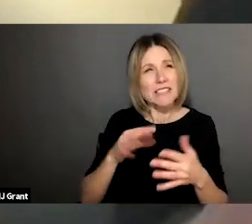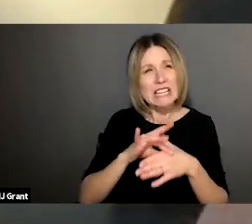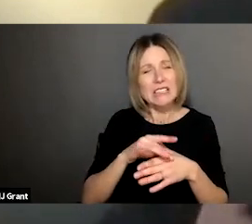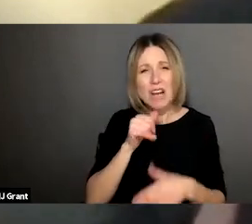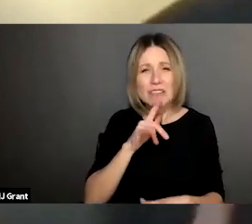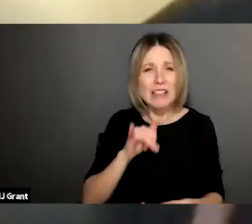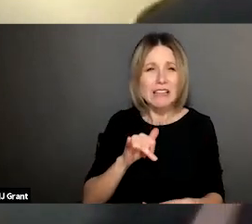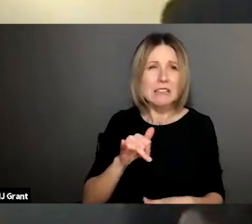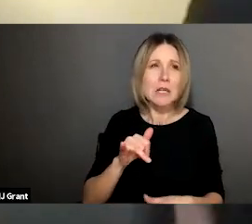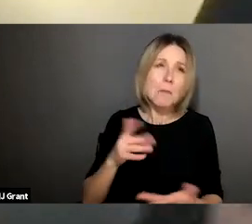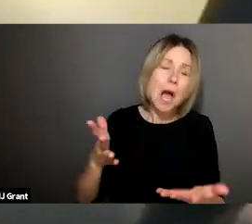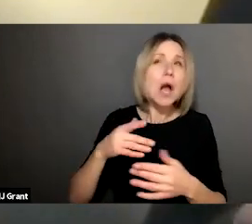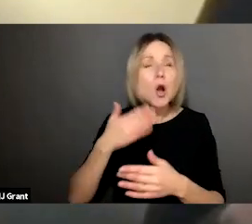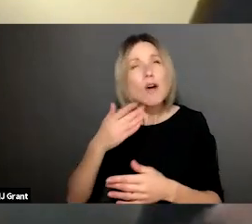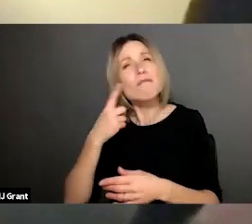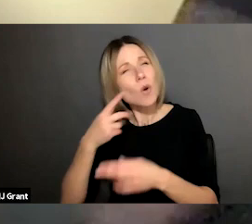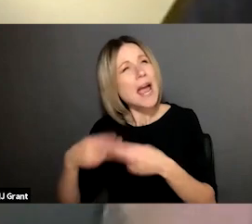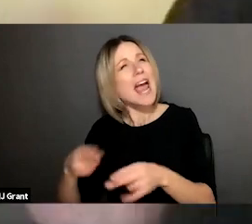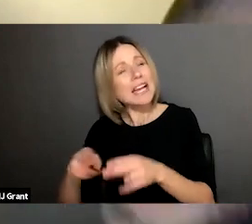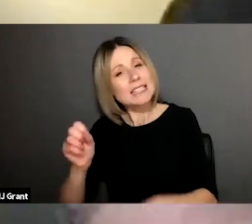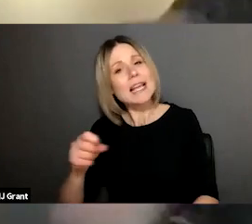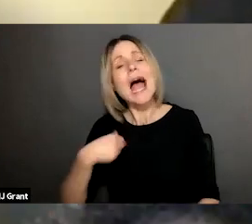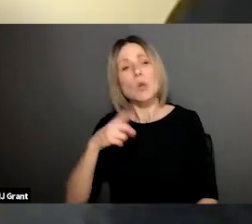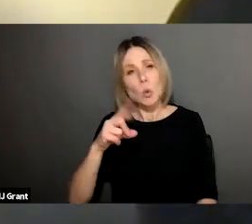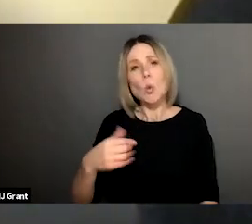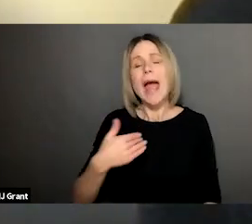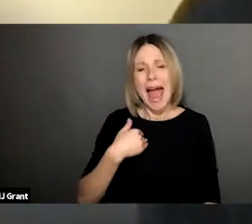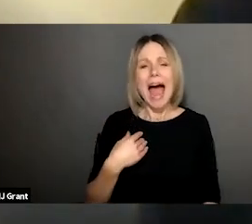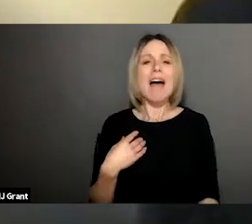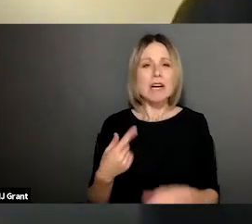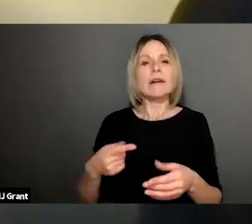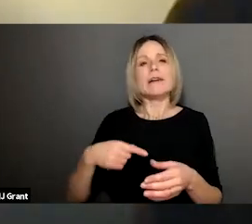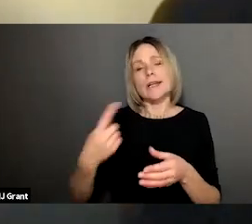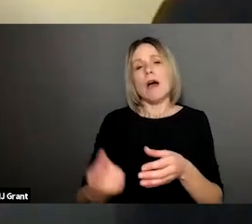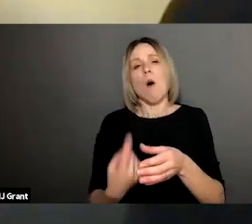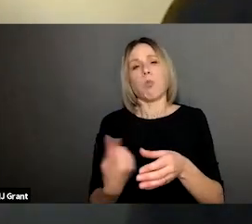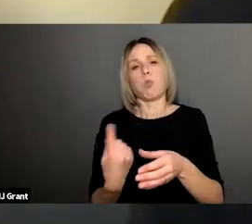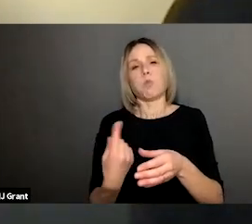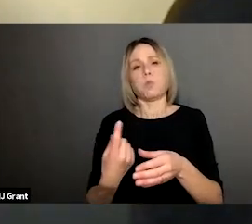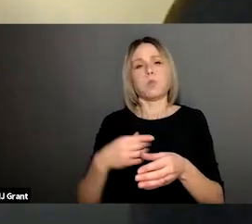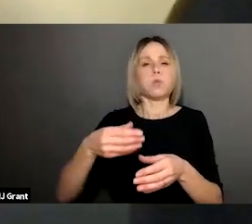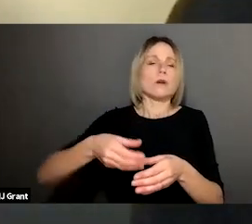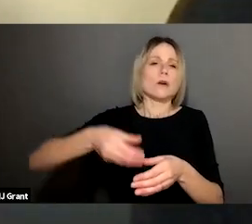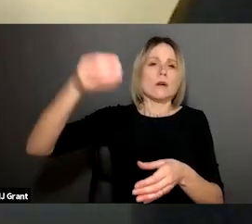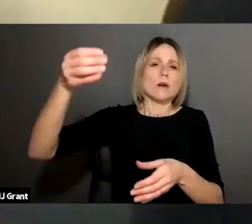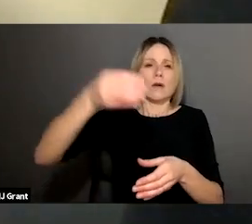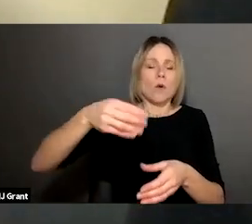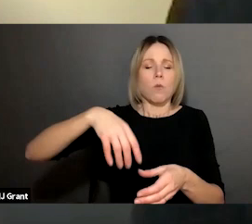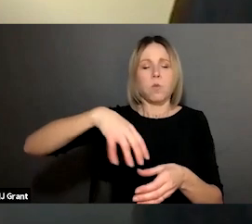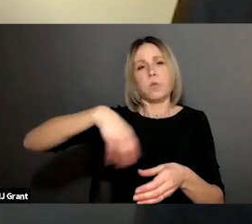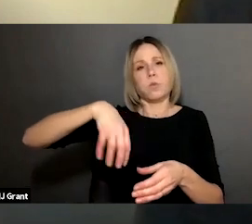I can speak only from experience. I have a sous vide an immersion circulator, and I use it like twice a year. And